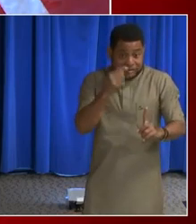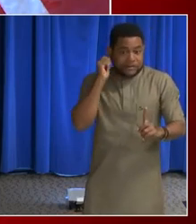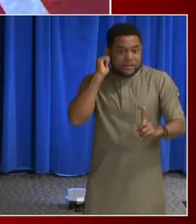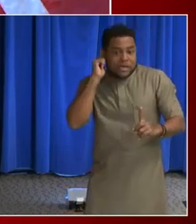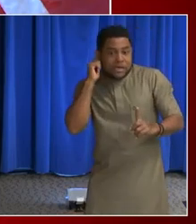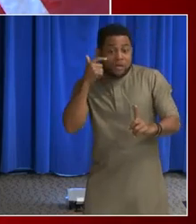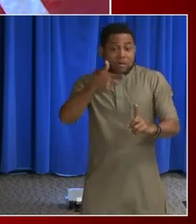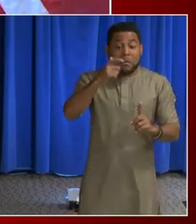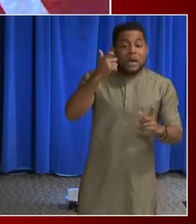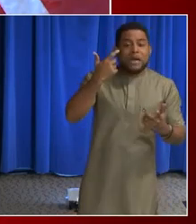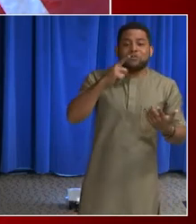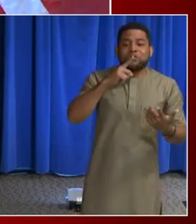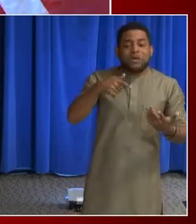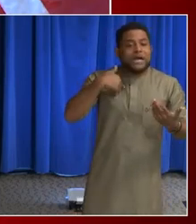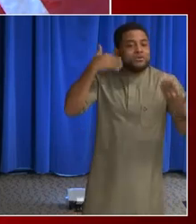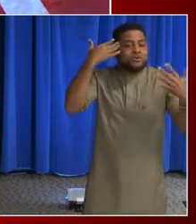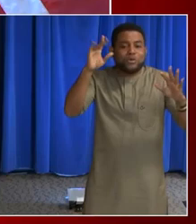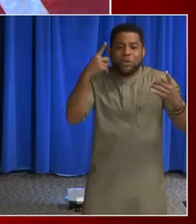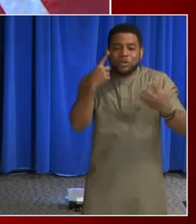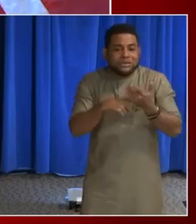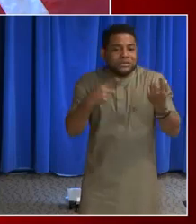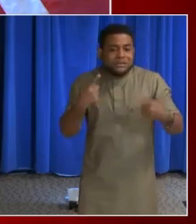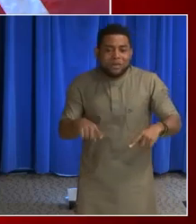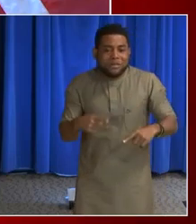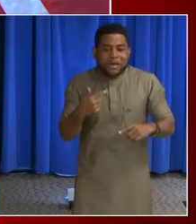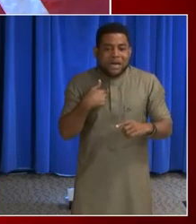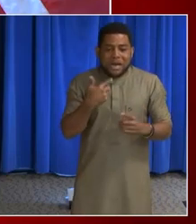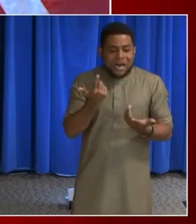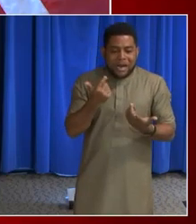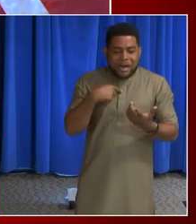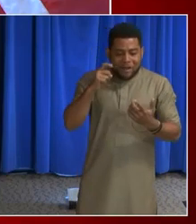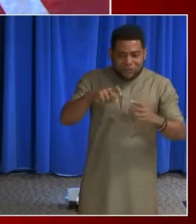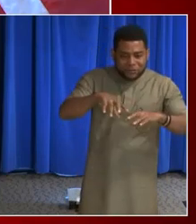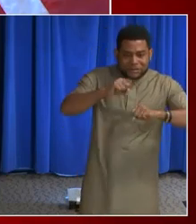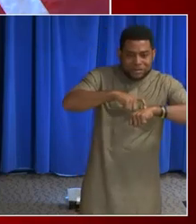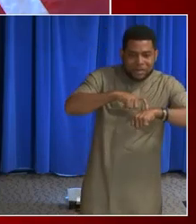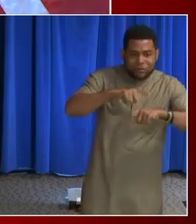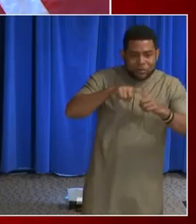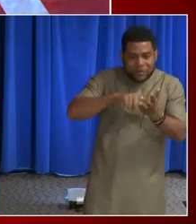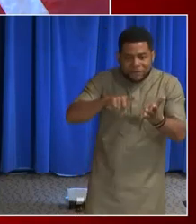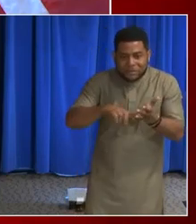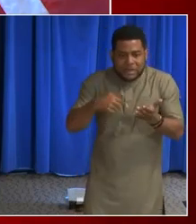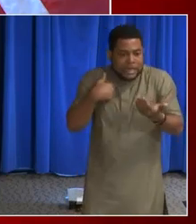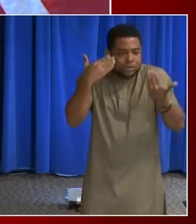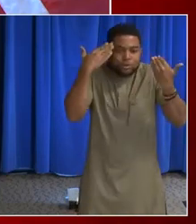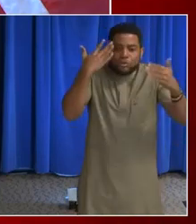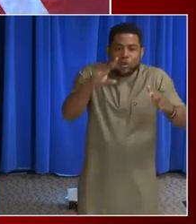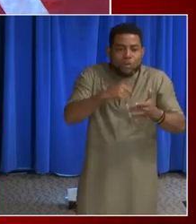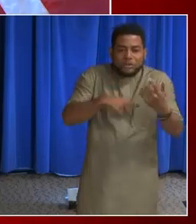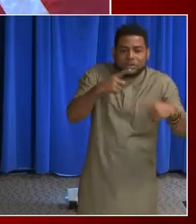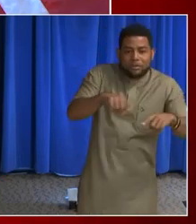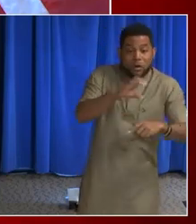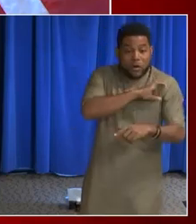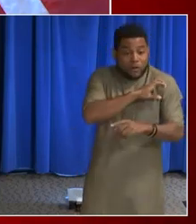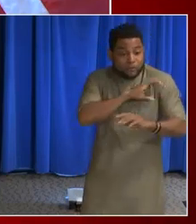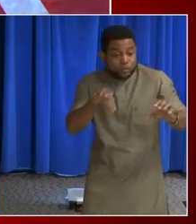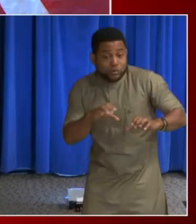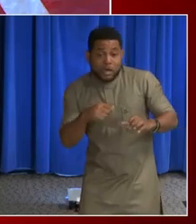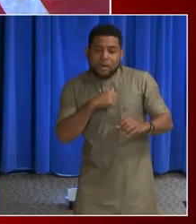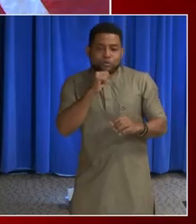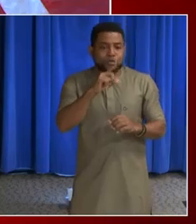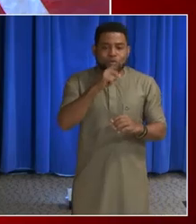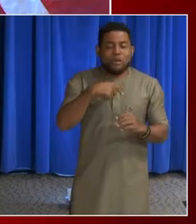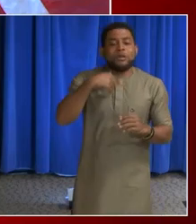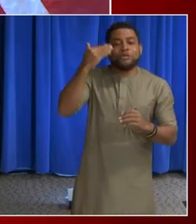I don't know what Mr. Sherrod was doing at that time, and I don't know exactly what the officer was doing. I know Mr. Sherrod was running, and I know that